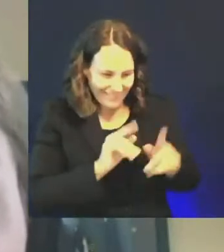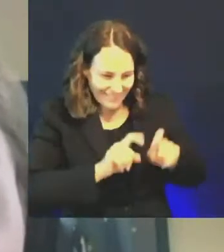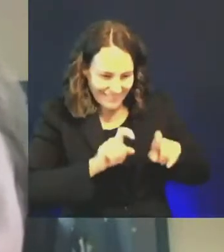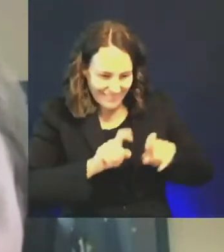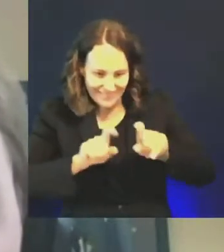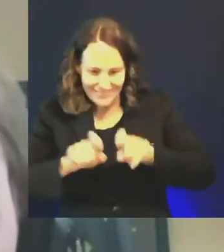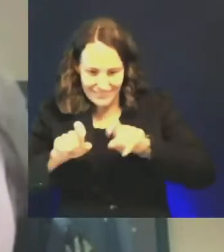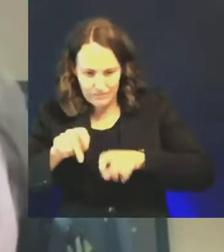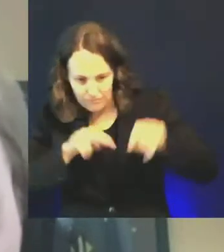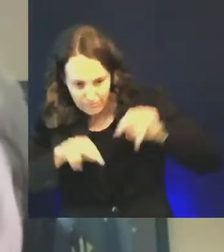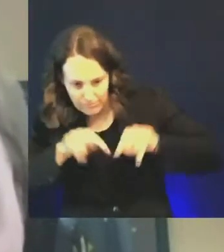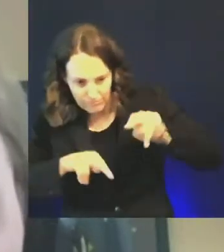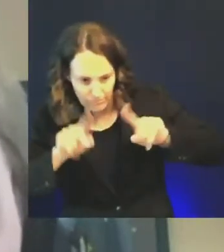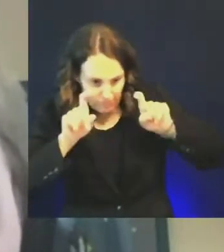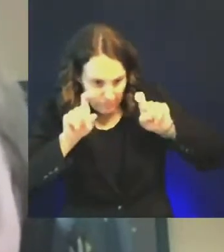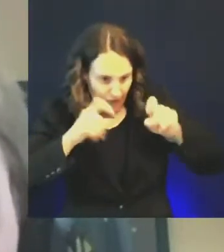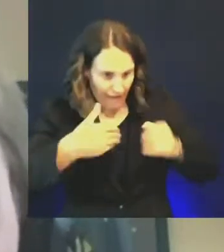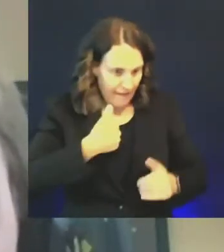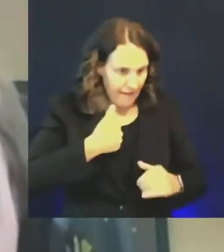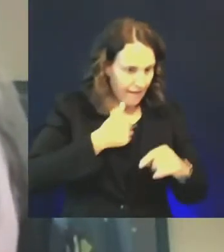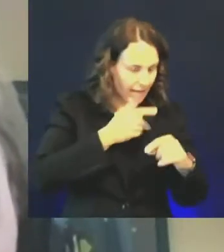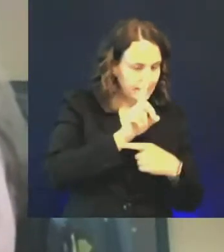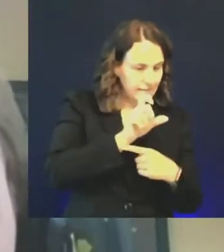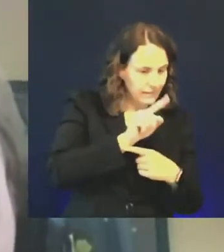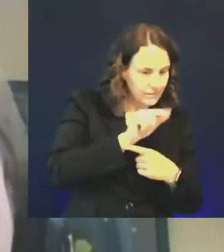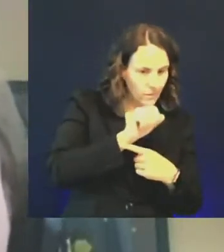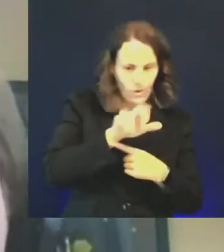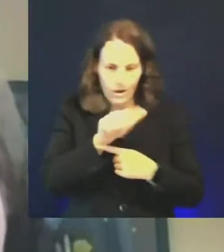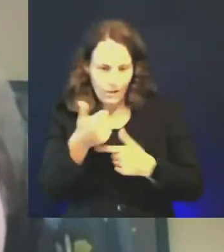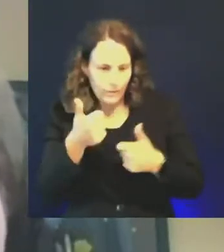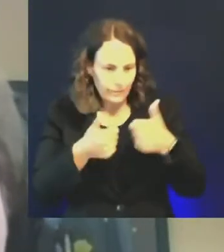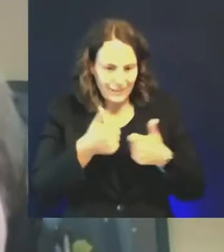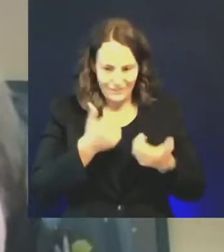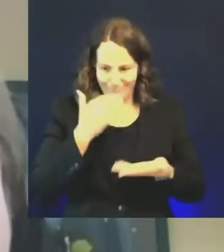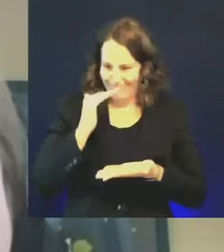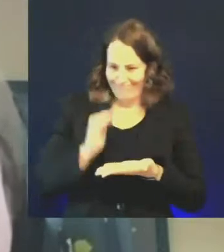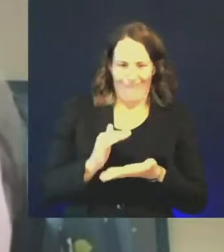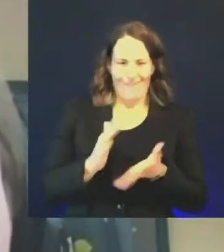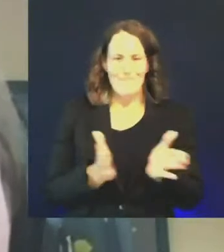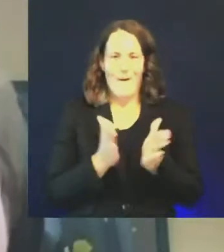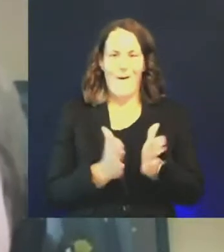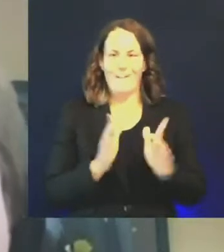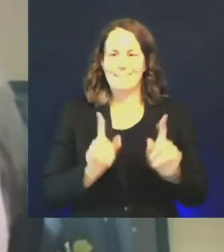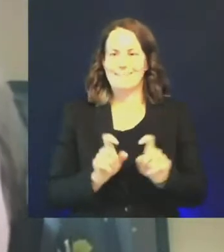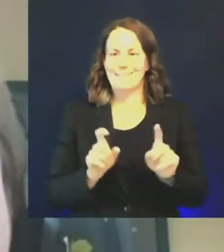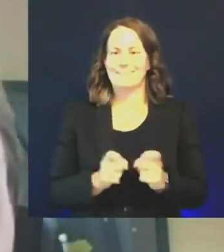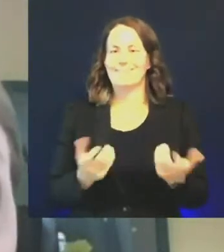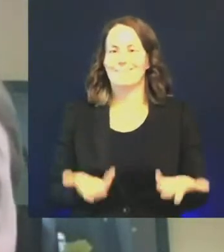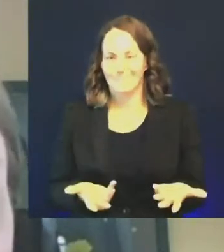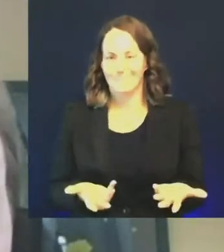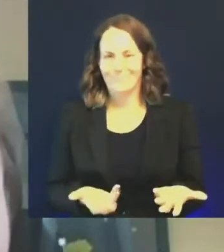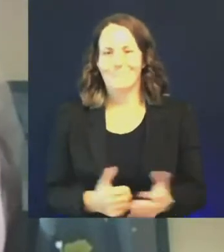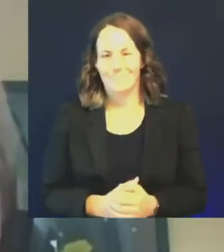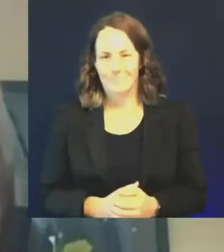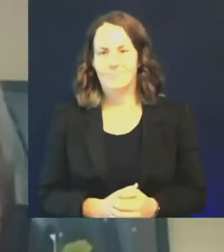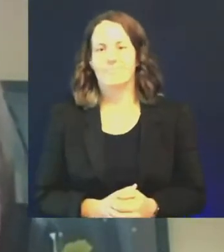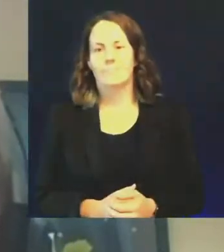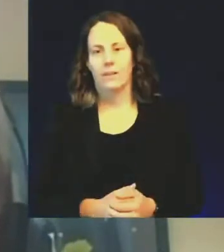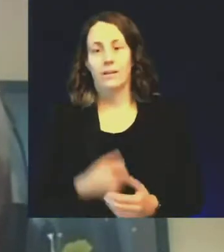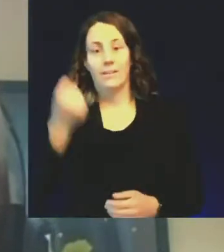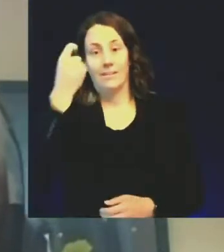Health Department and some of our university partners. So sequencing and our ability to do it